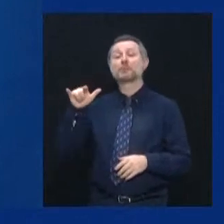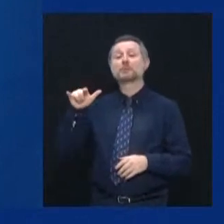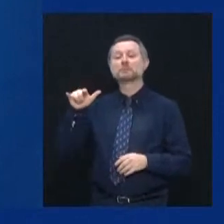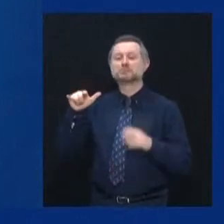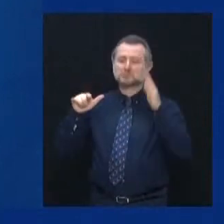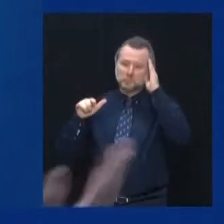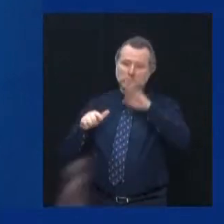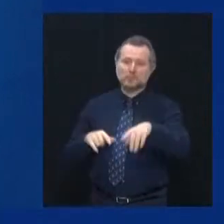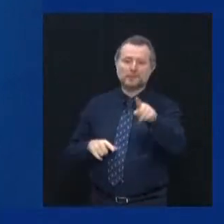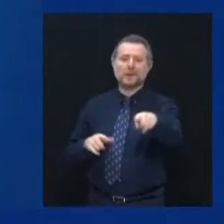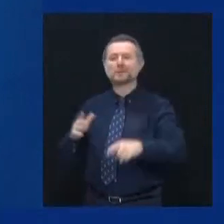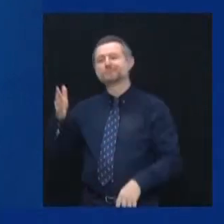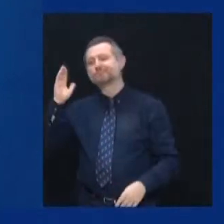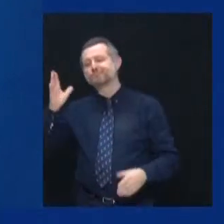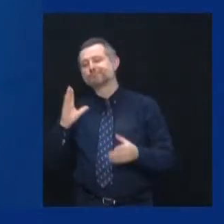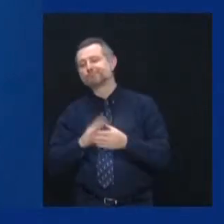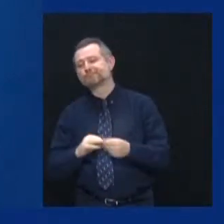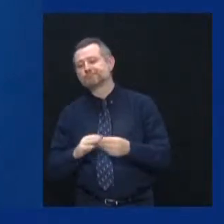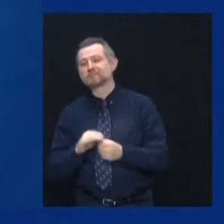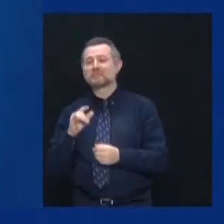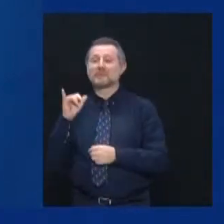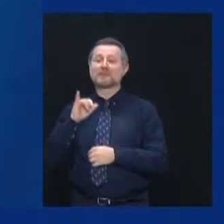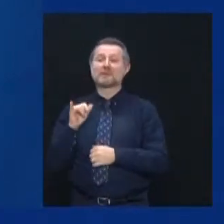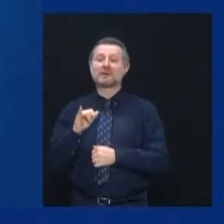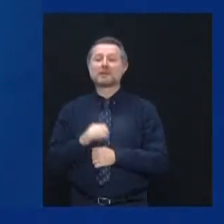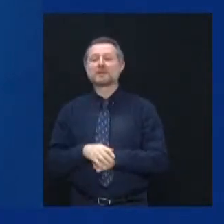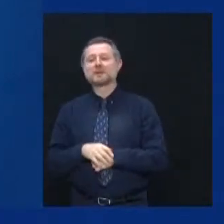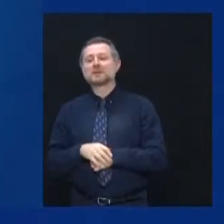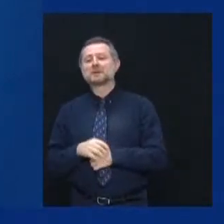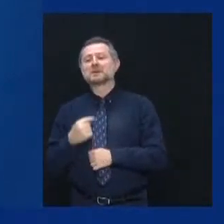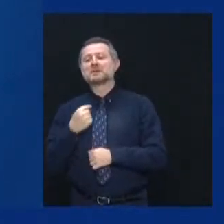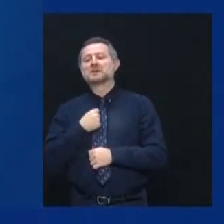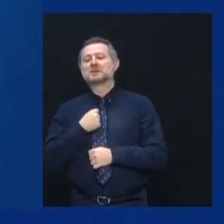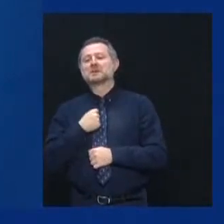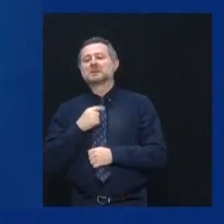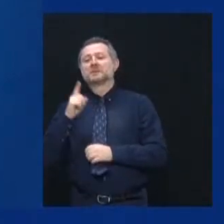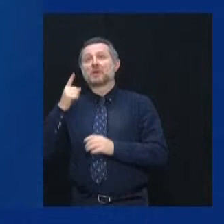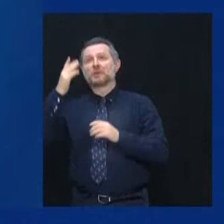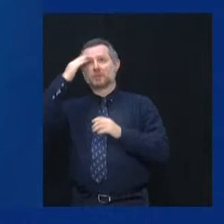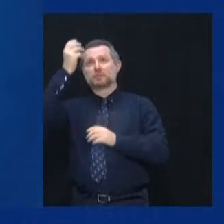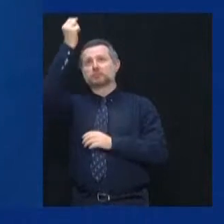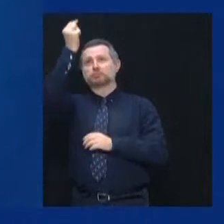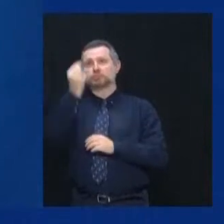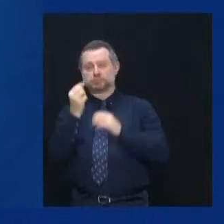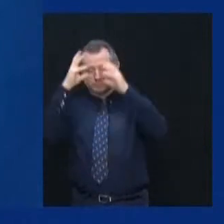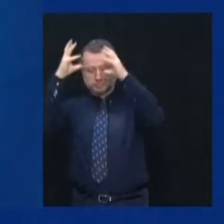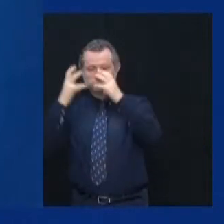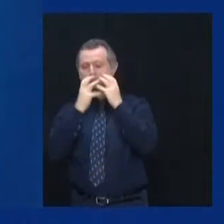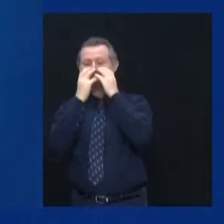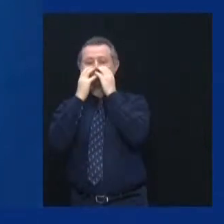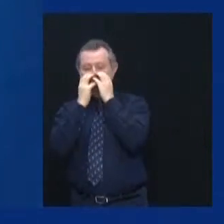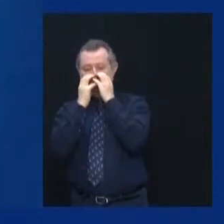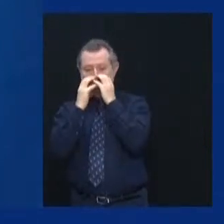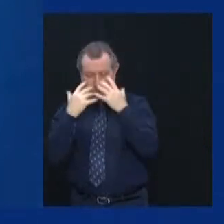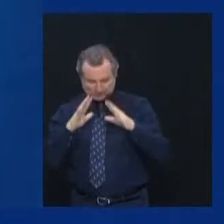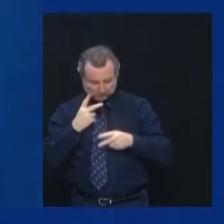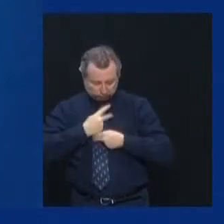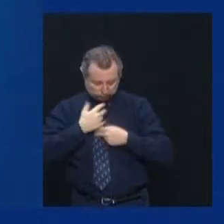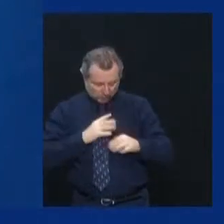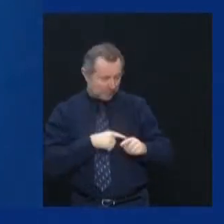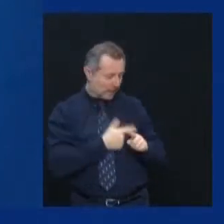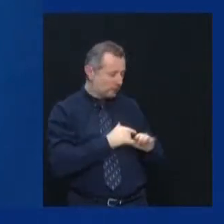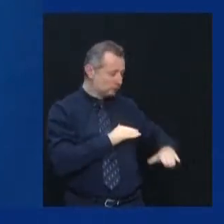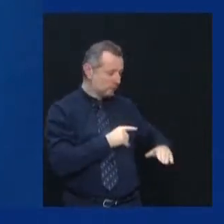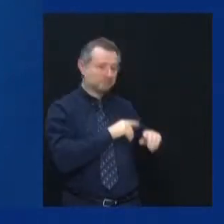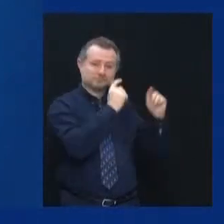mask drops down, put it on your face first before your child's face. Why? Because you're no good to your child if